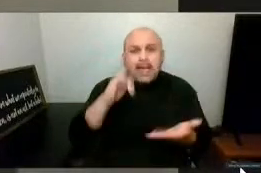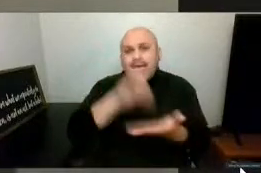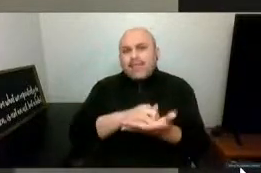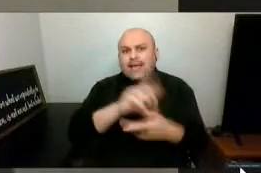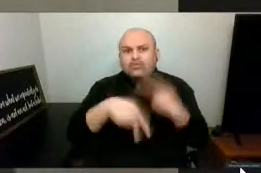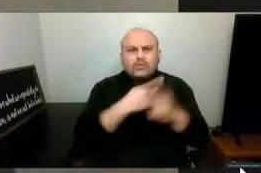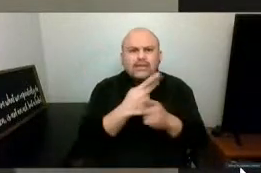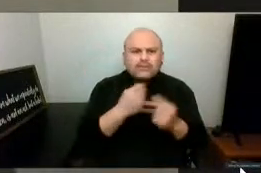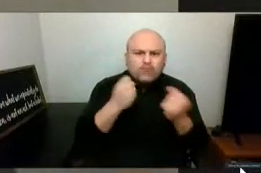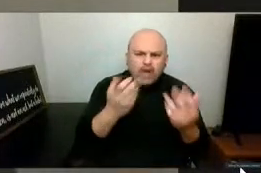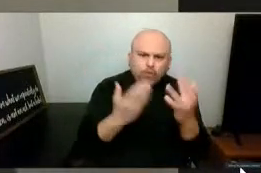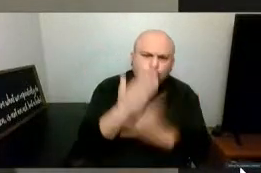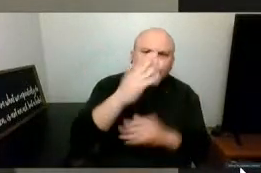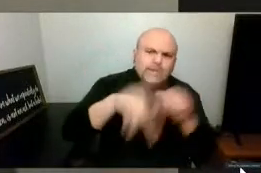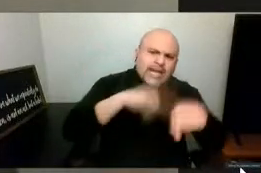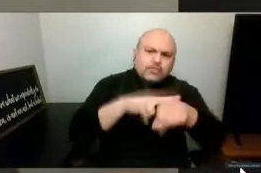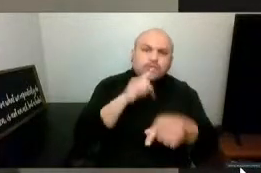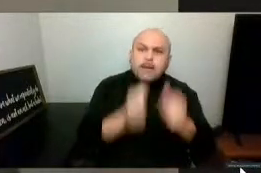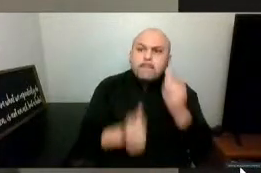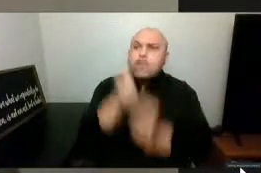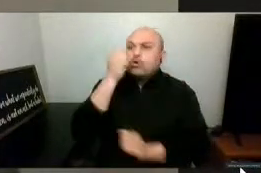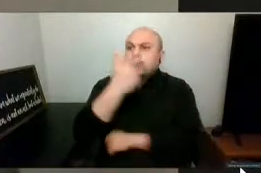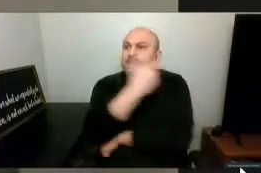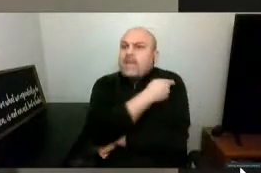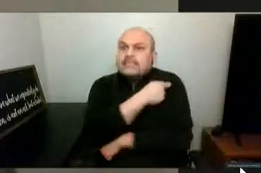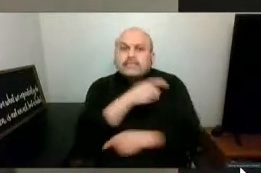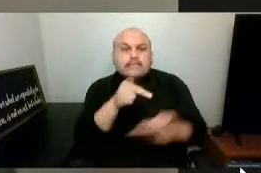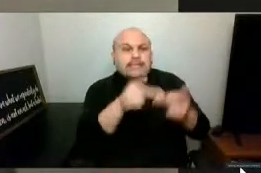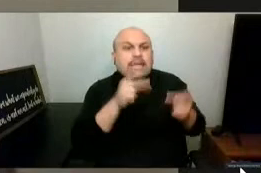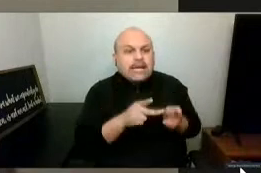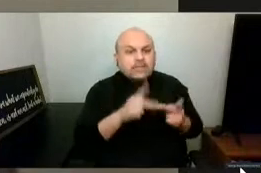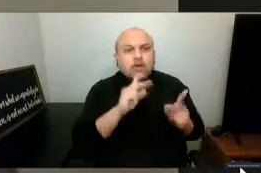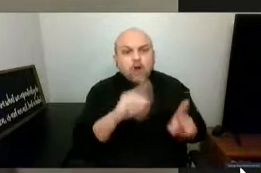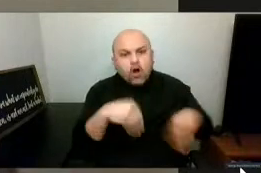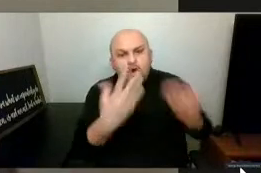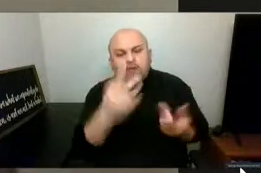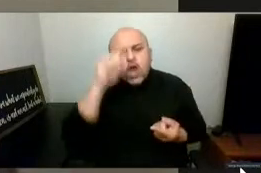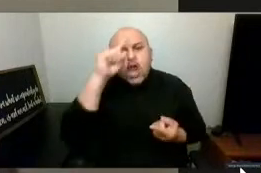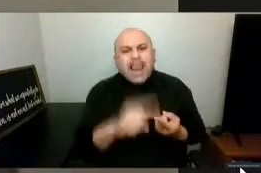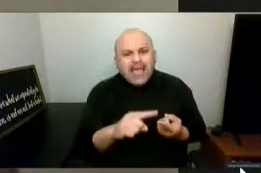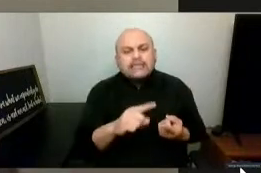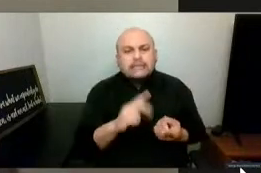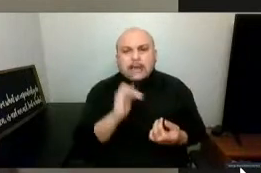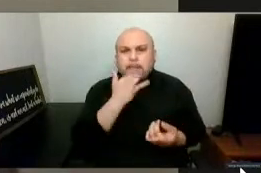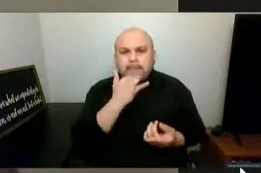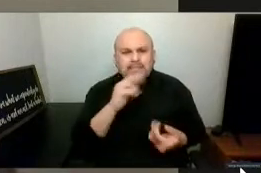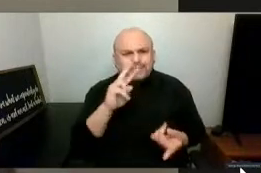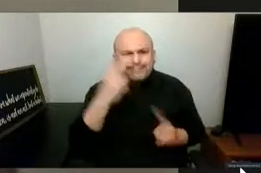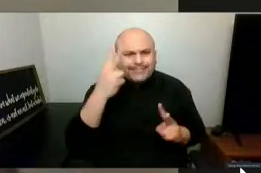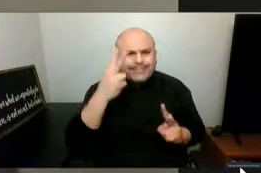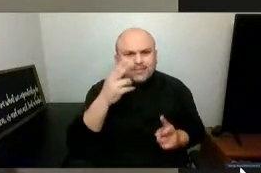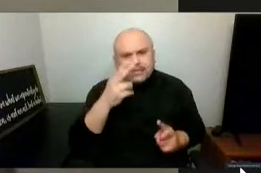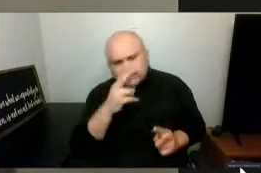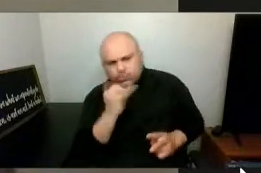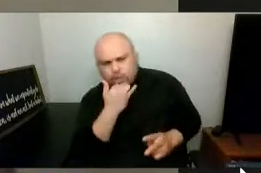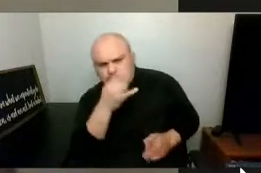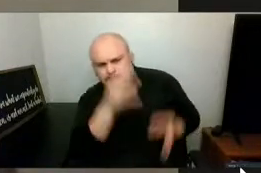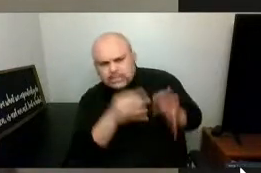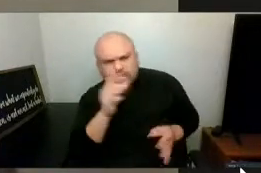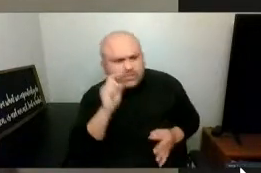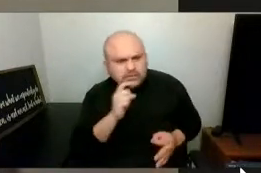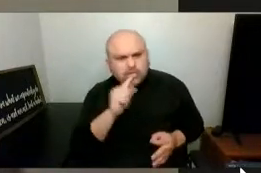nature of most vaccine sites offers less misgendering and trauma for trans and non-binary